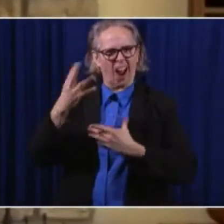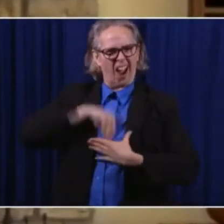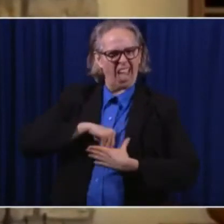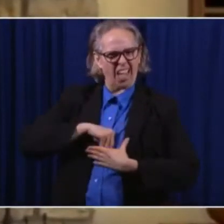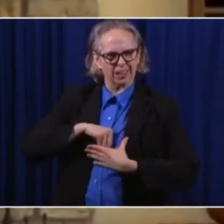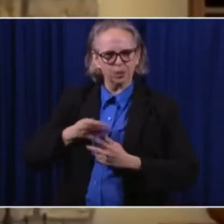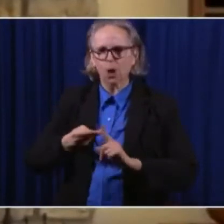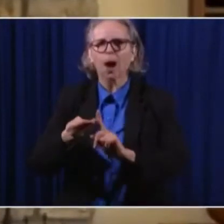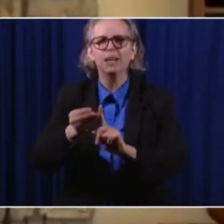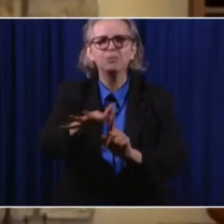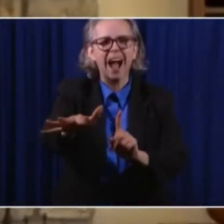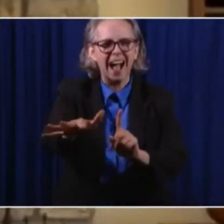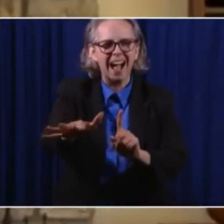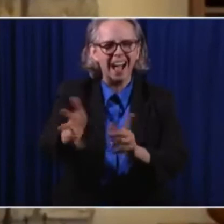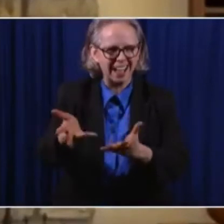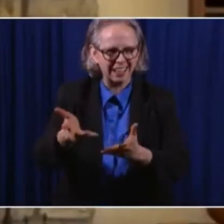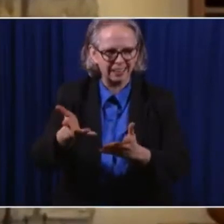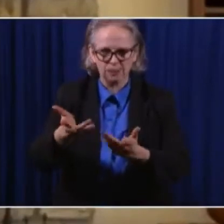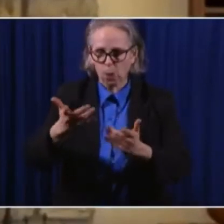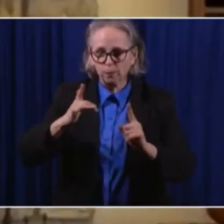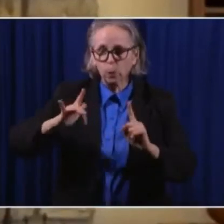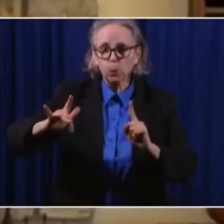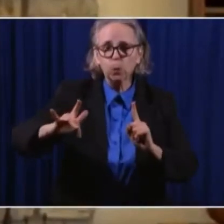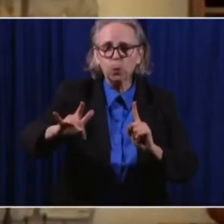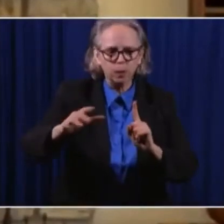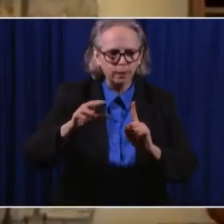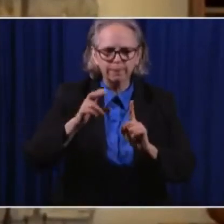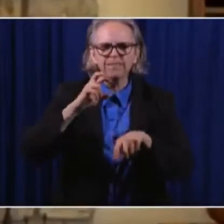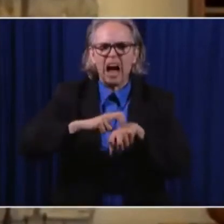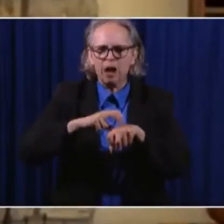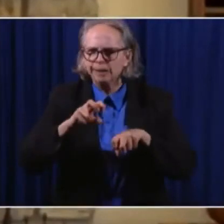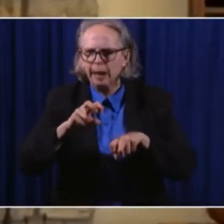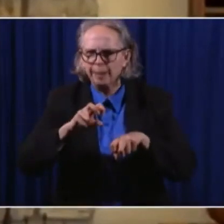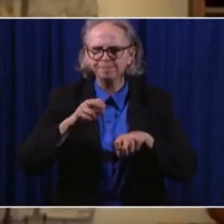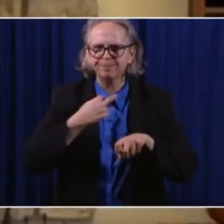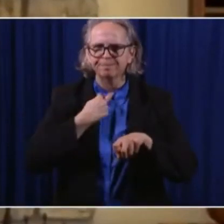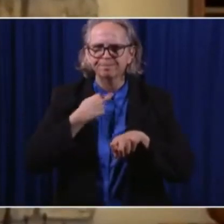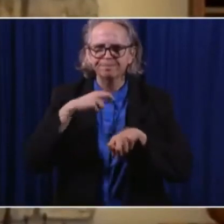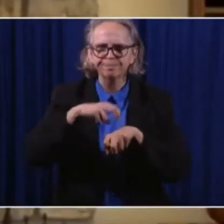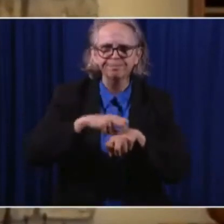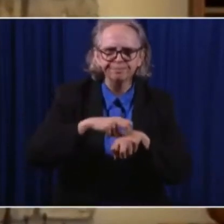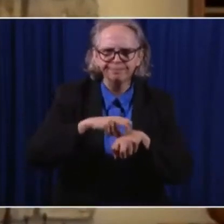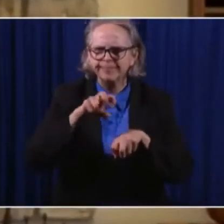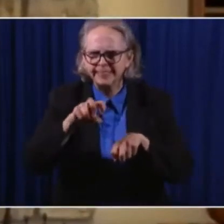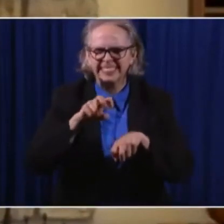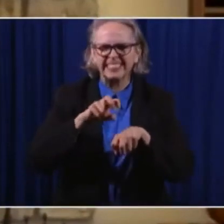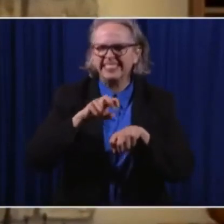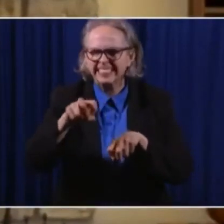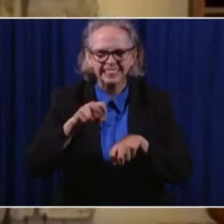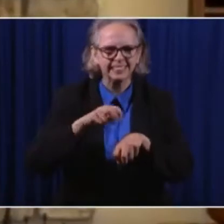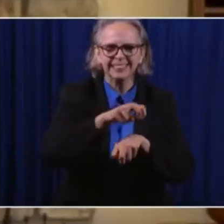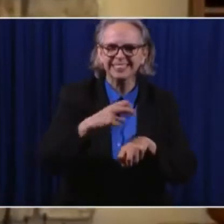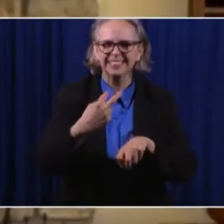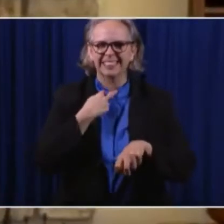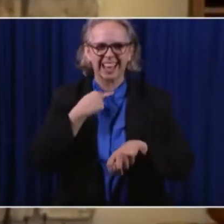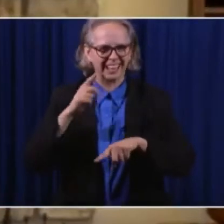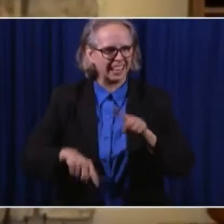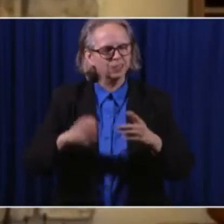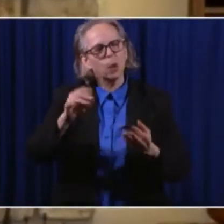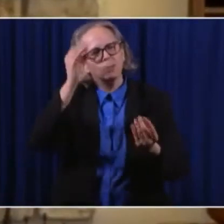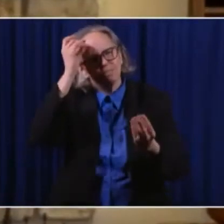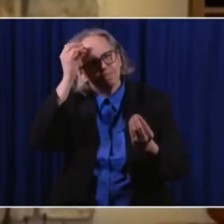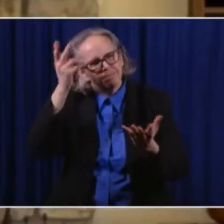why I ask people, in addition to the curfew, do something every day. Think, what am I going to do? What would I normally do?